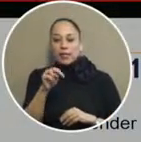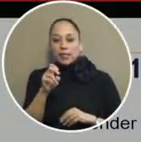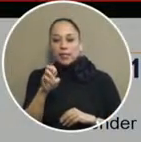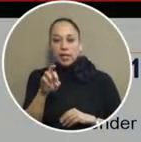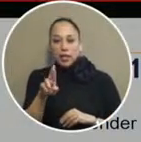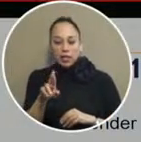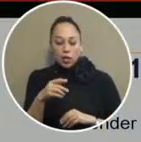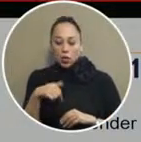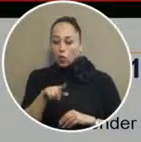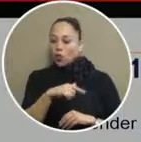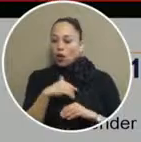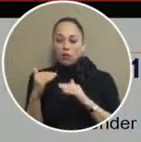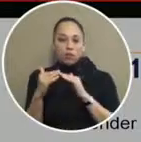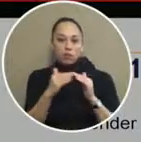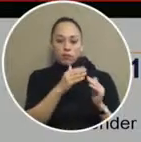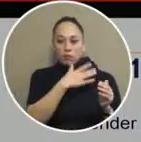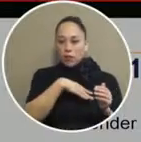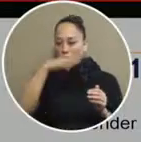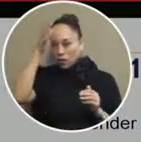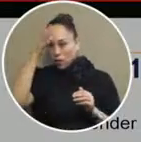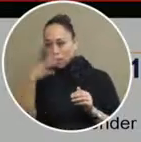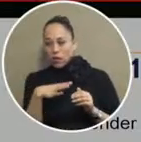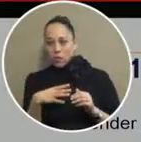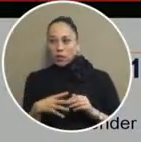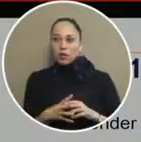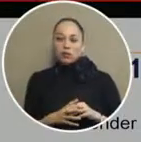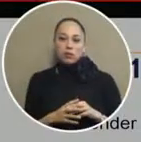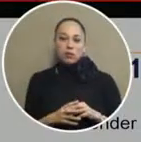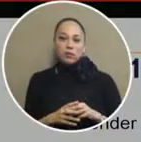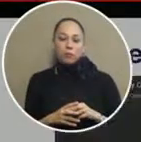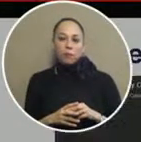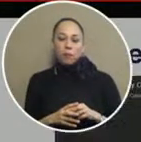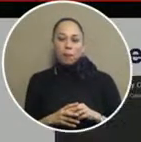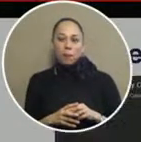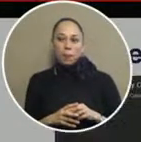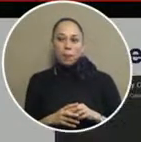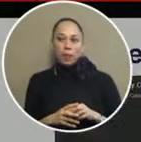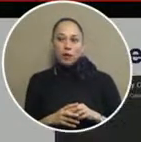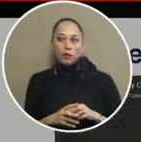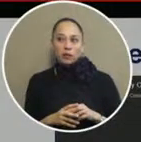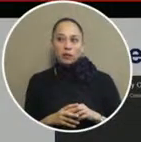are equally males and females. Next slide, please.